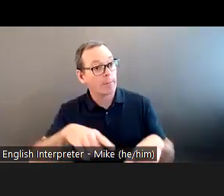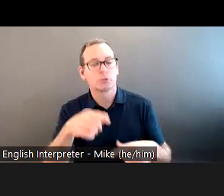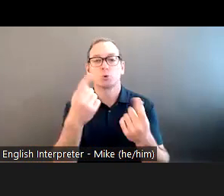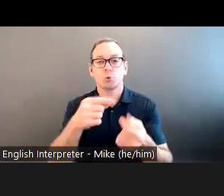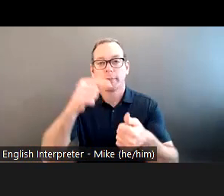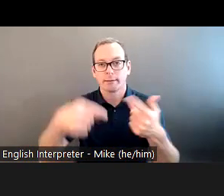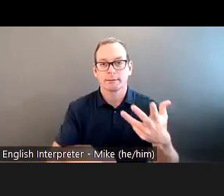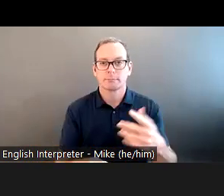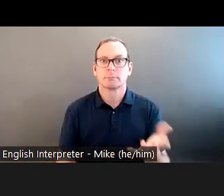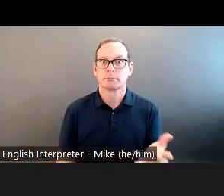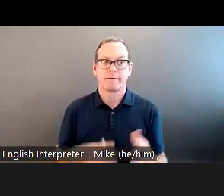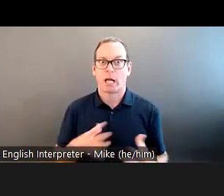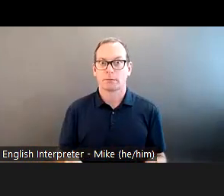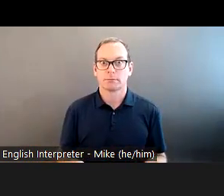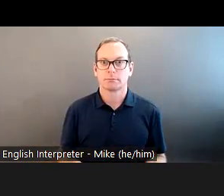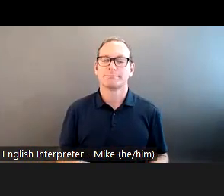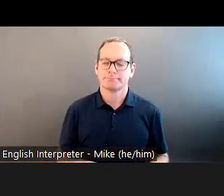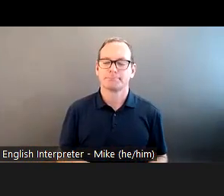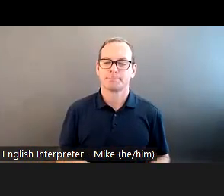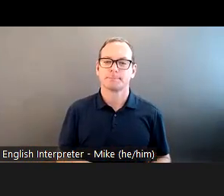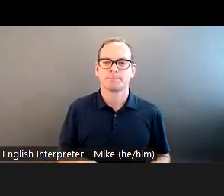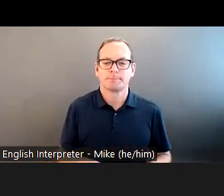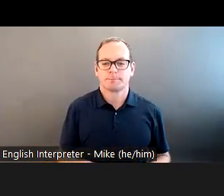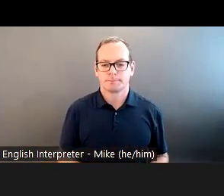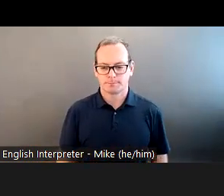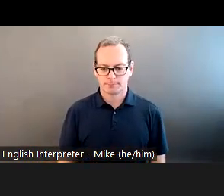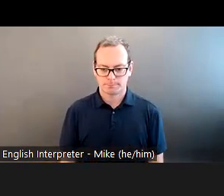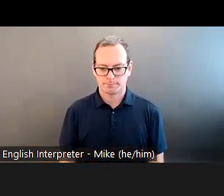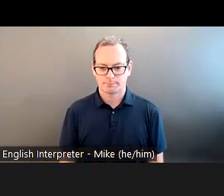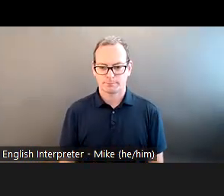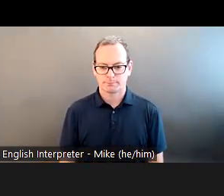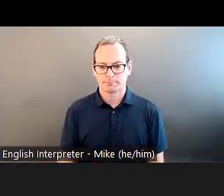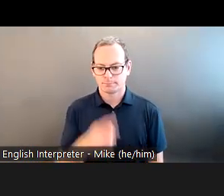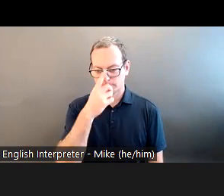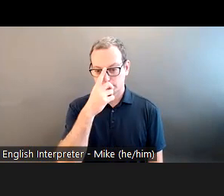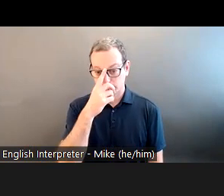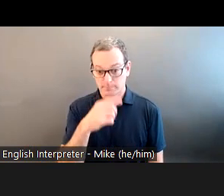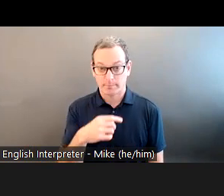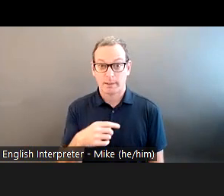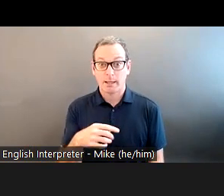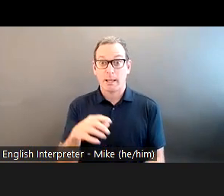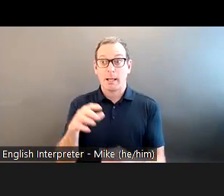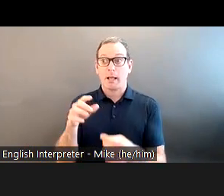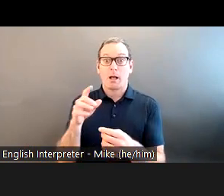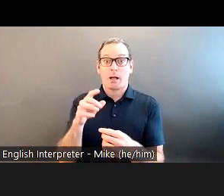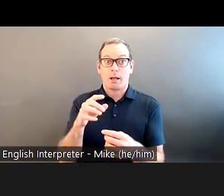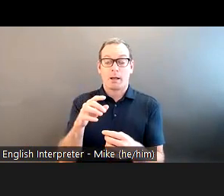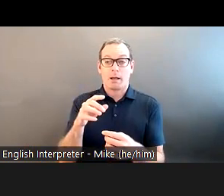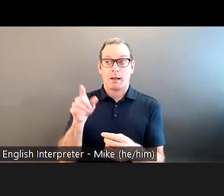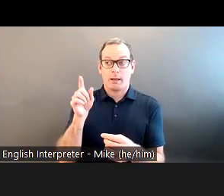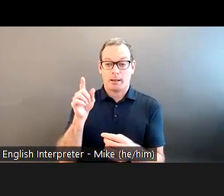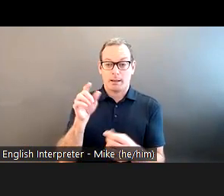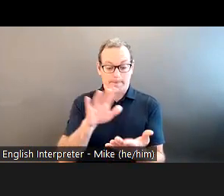thing about it is that in Ontario, only people can provide direction to medical professionals. So a piece